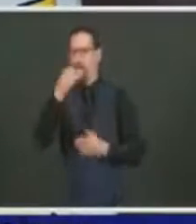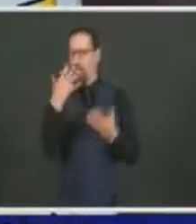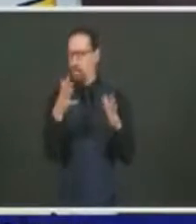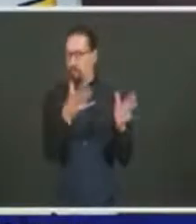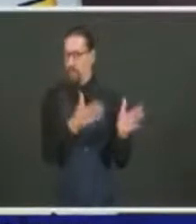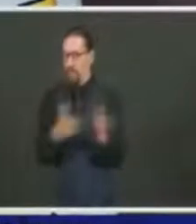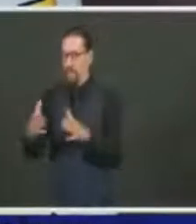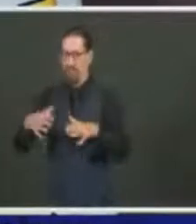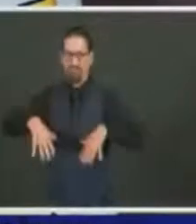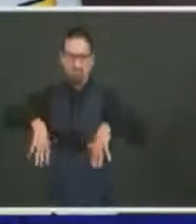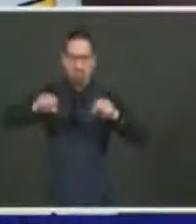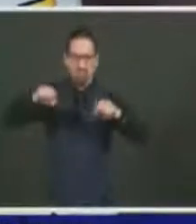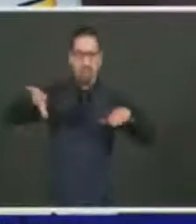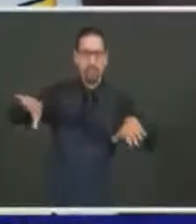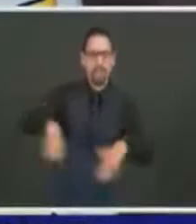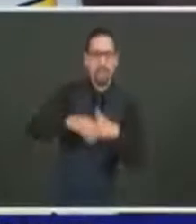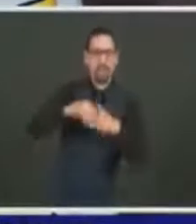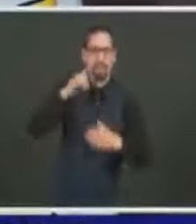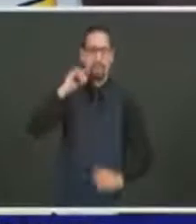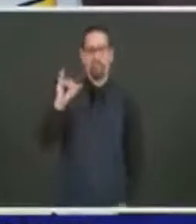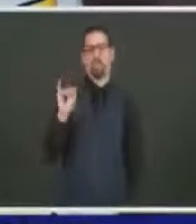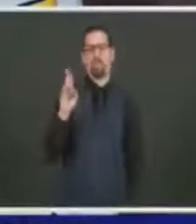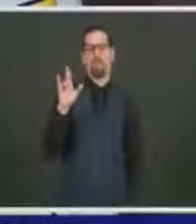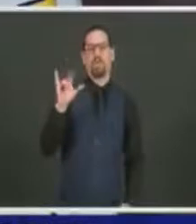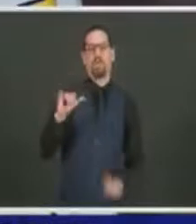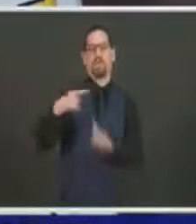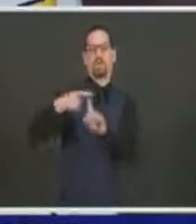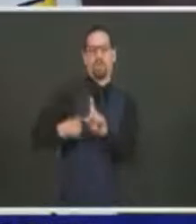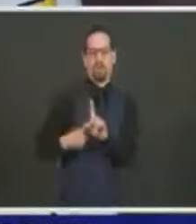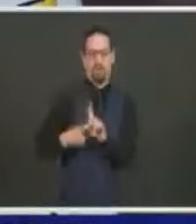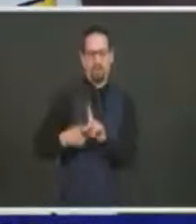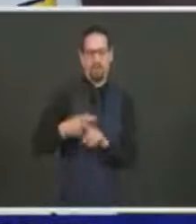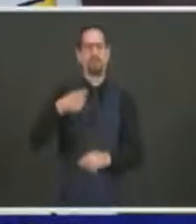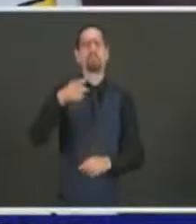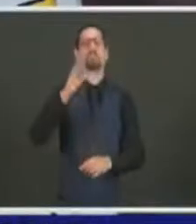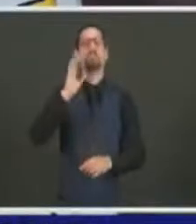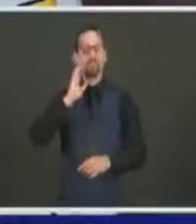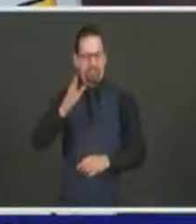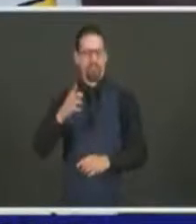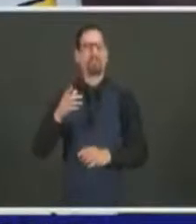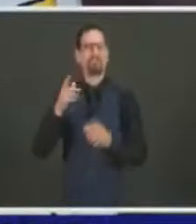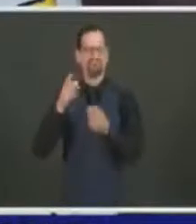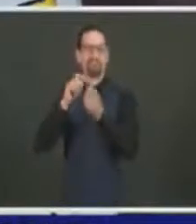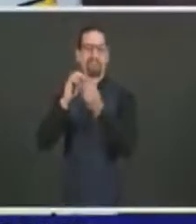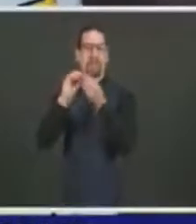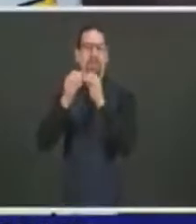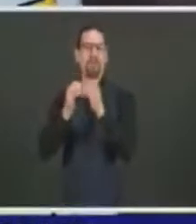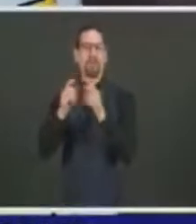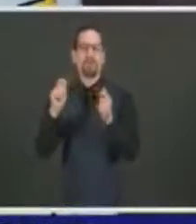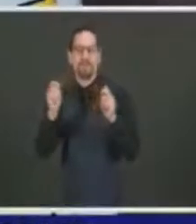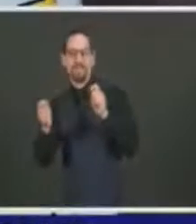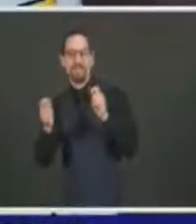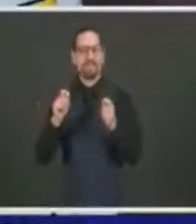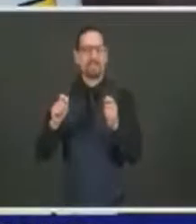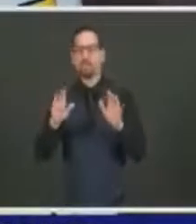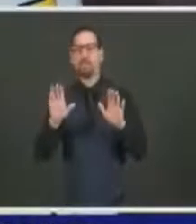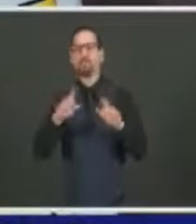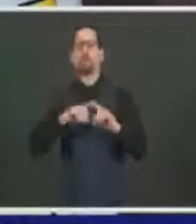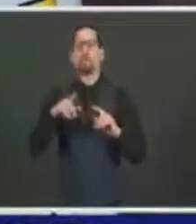primarily, because it's likely in August, the numbers are all going to go up in terms of social gatherings. So if you have an event in July,